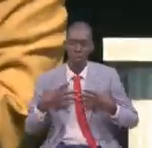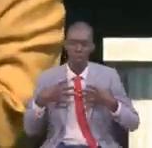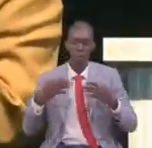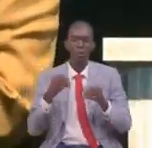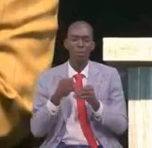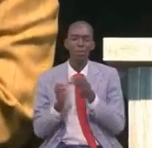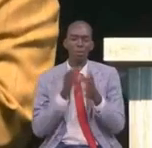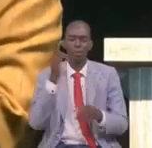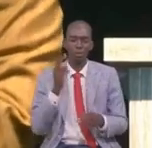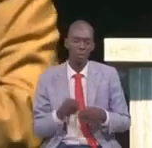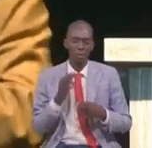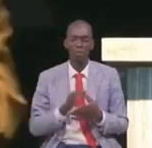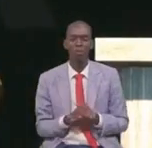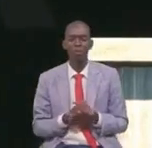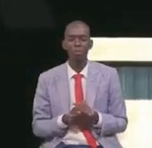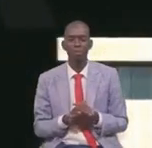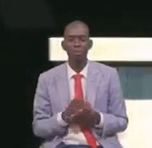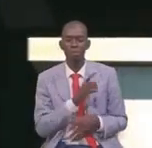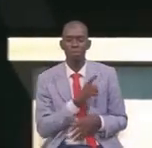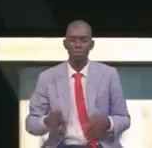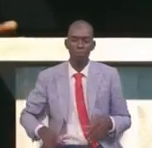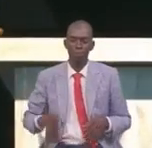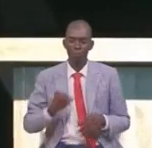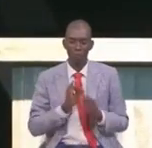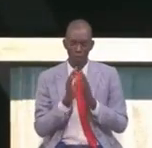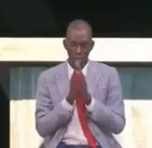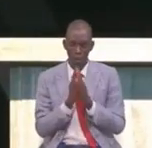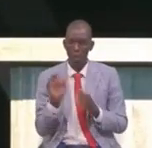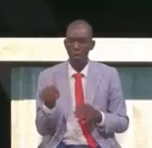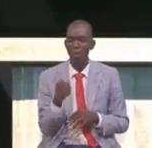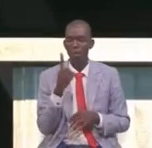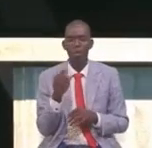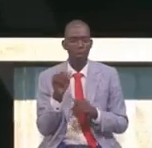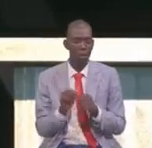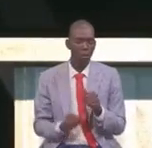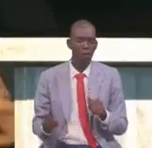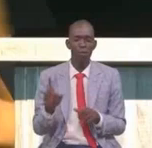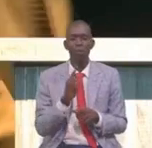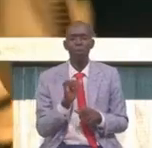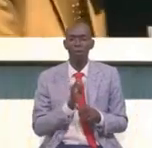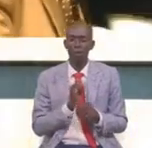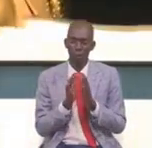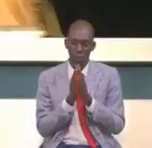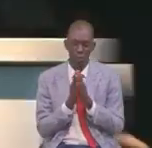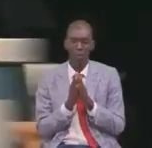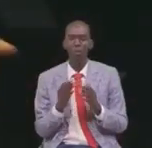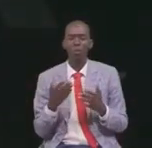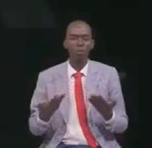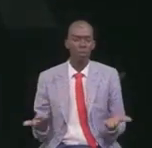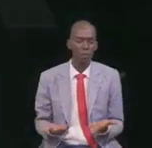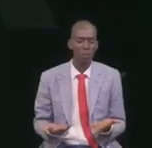in Jesus' name. Lord, I pray, anyone, everyone, I pray, over